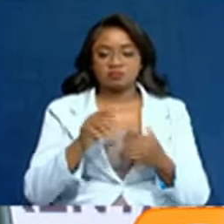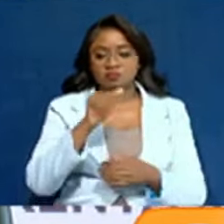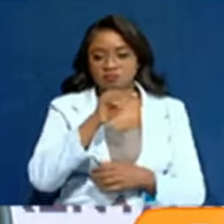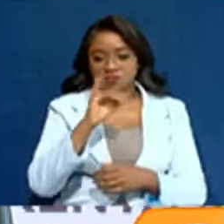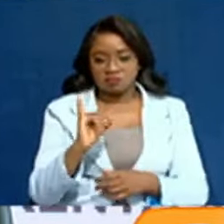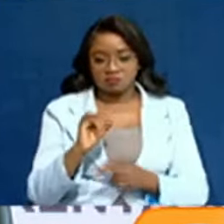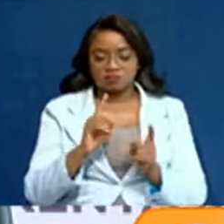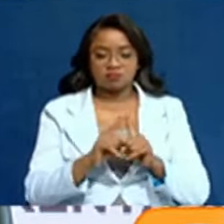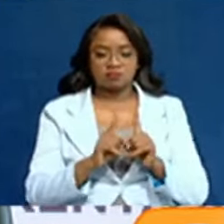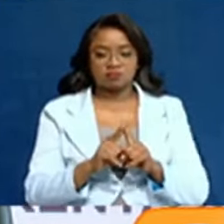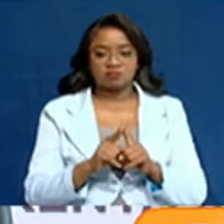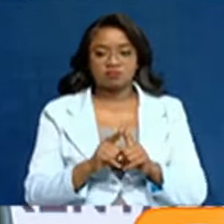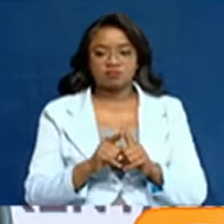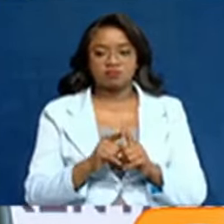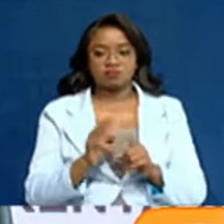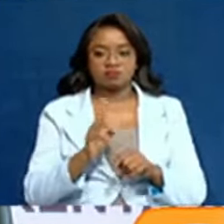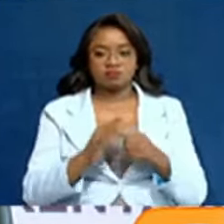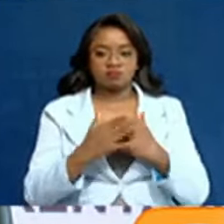cloud computing.